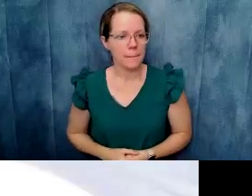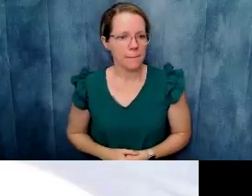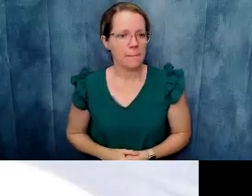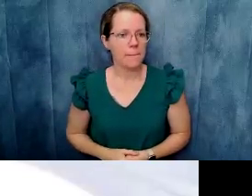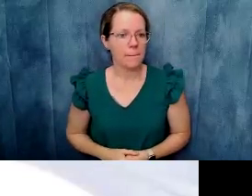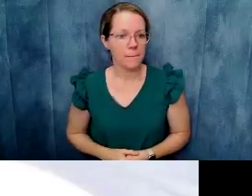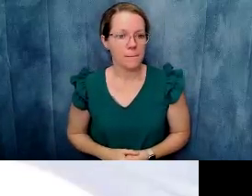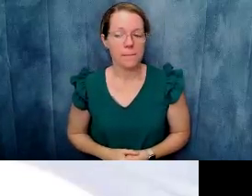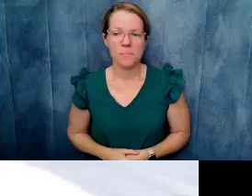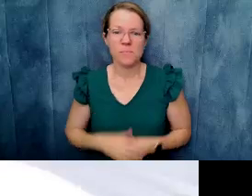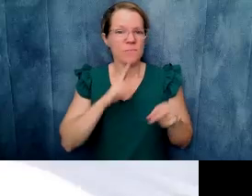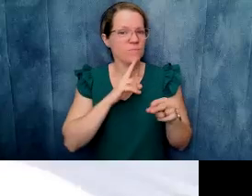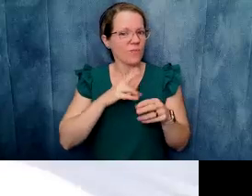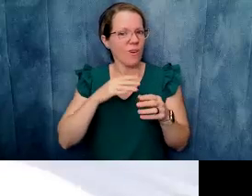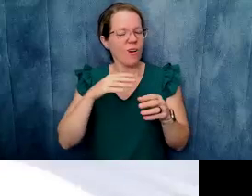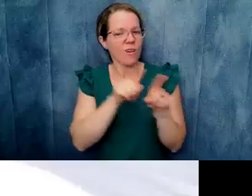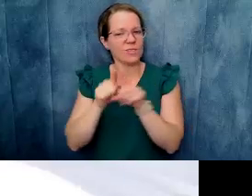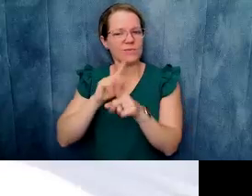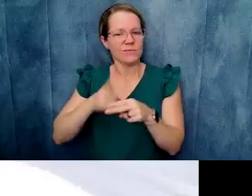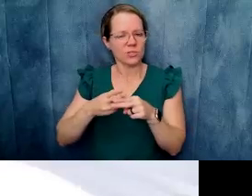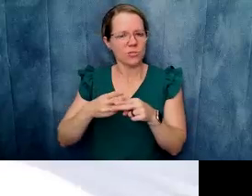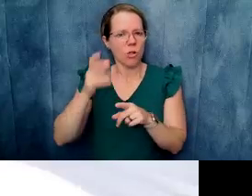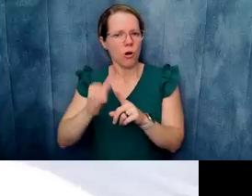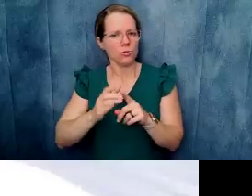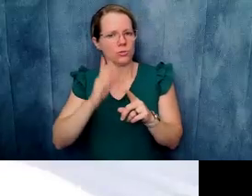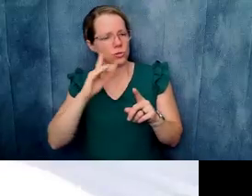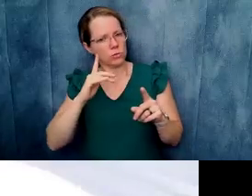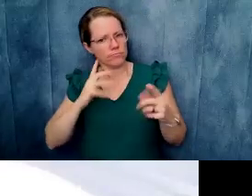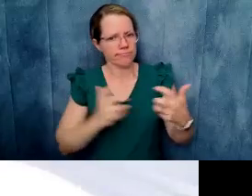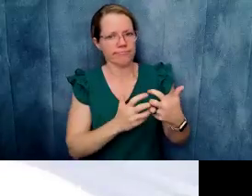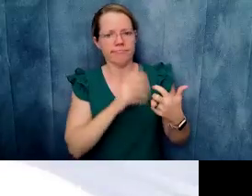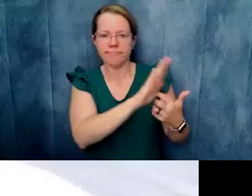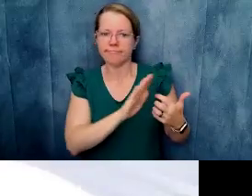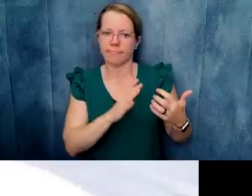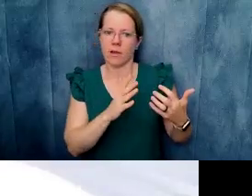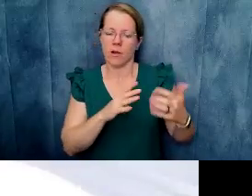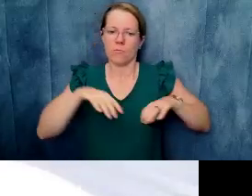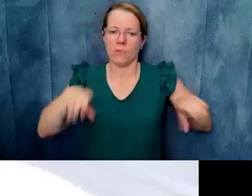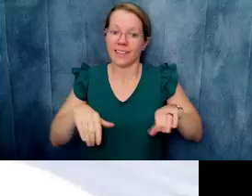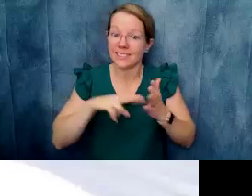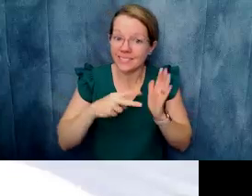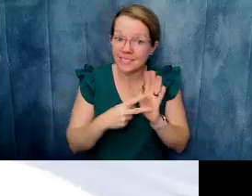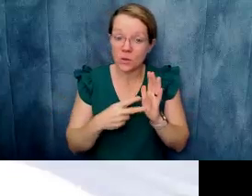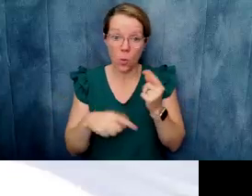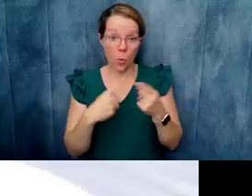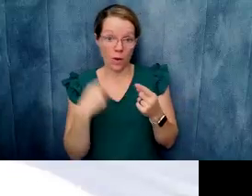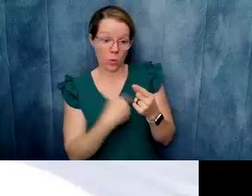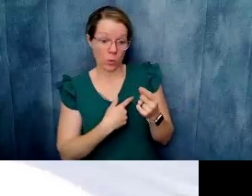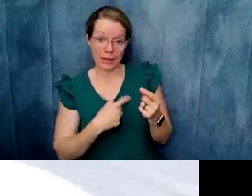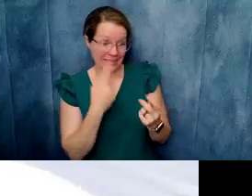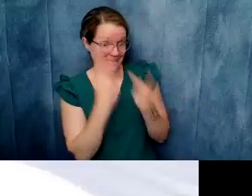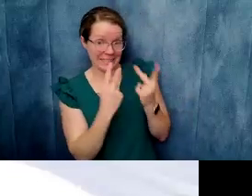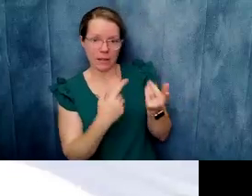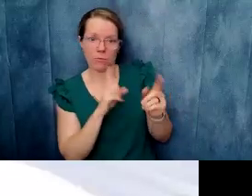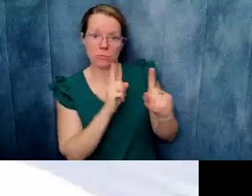And then I talked a lot about culturally relevant practices and responses. And so this is when we react and respond in a non-judgmental way